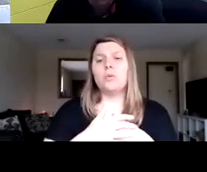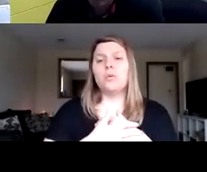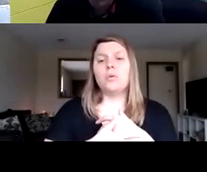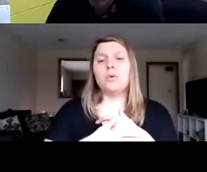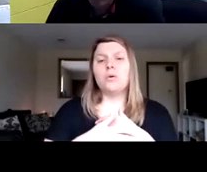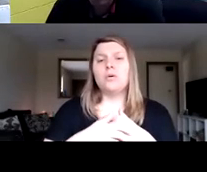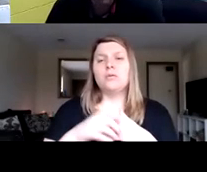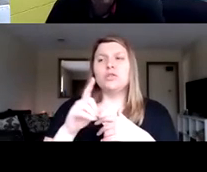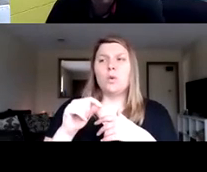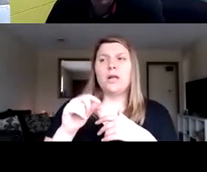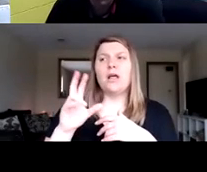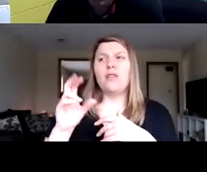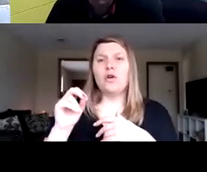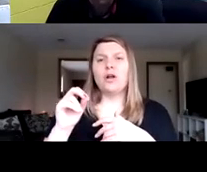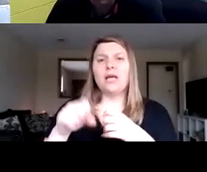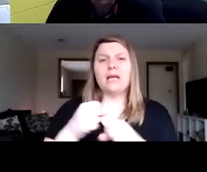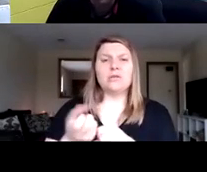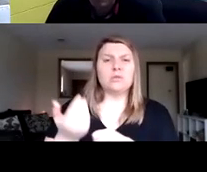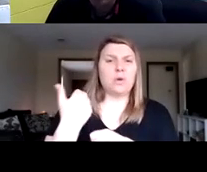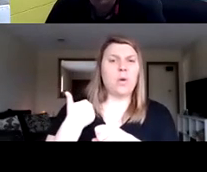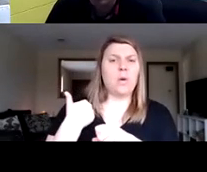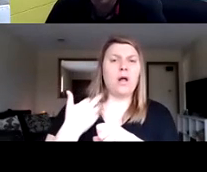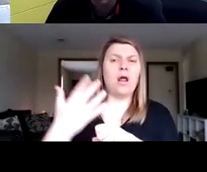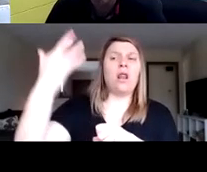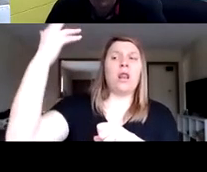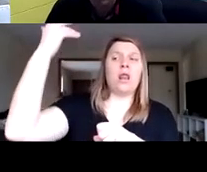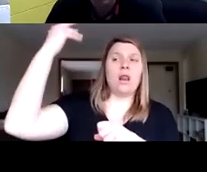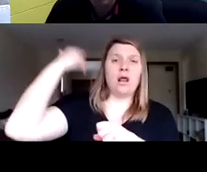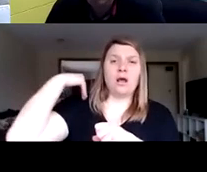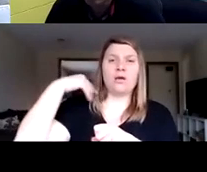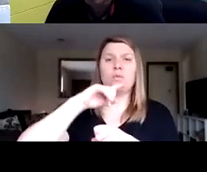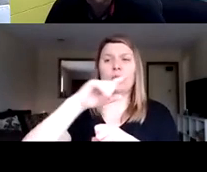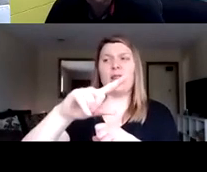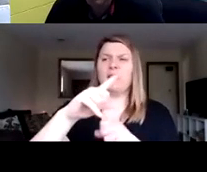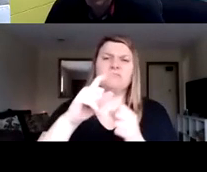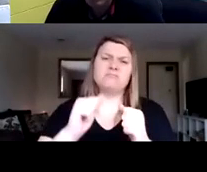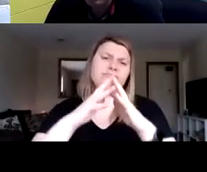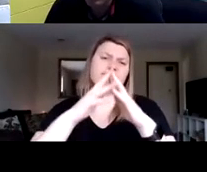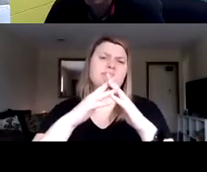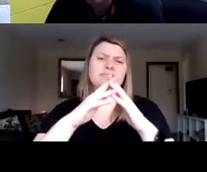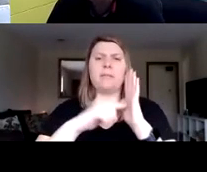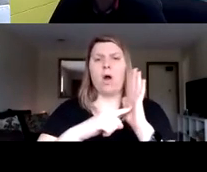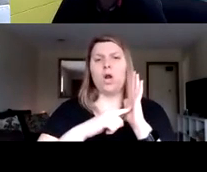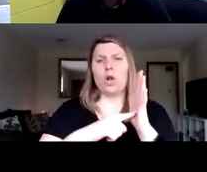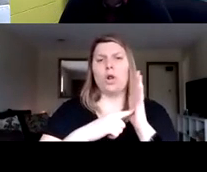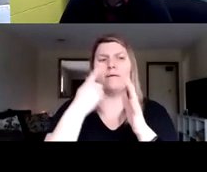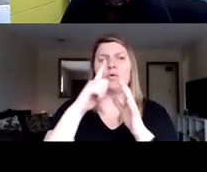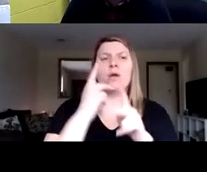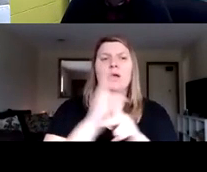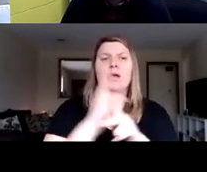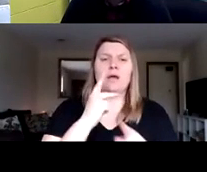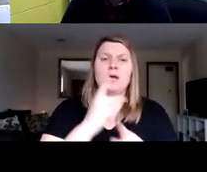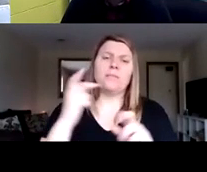20, 30 plus years ago. And it's really an established like model to providing care, which is